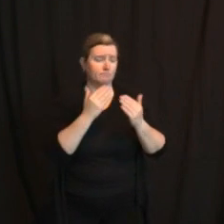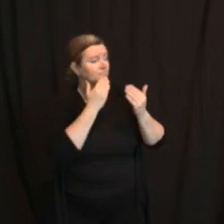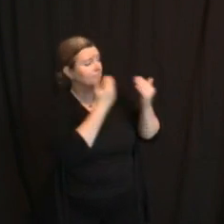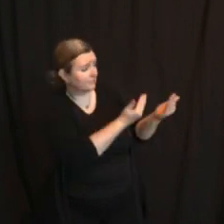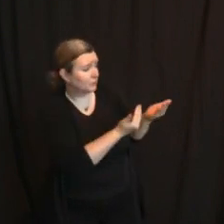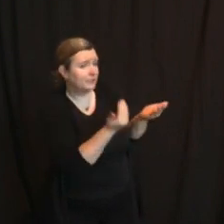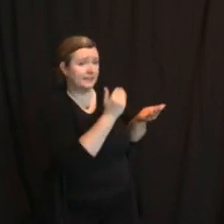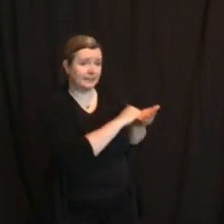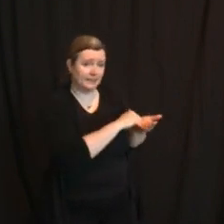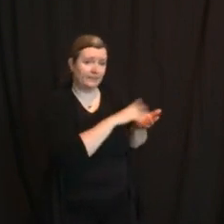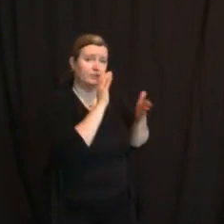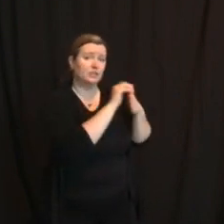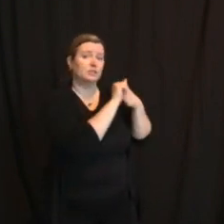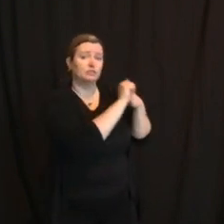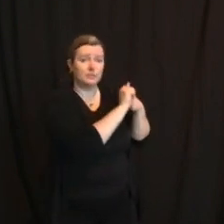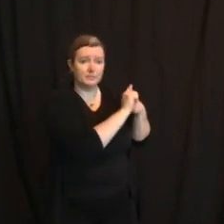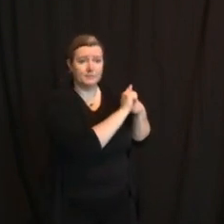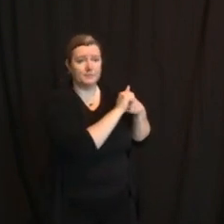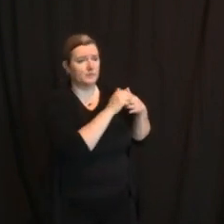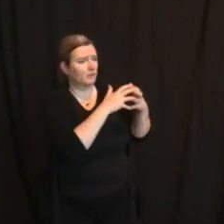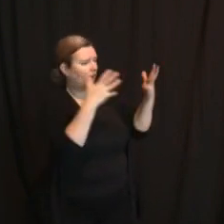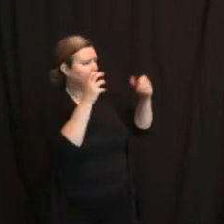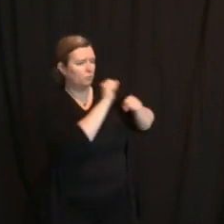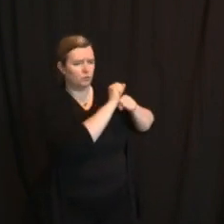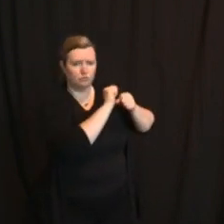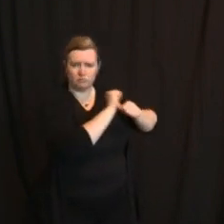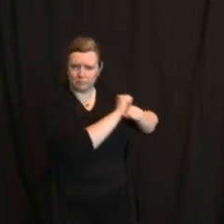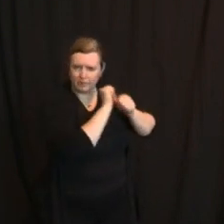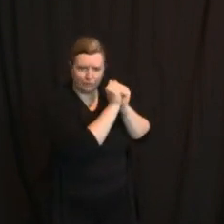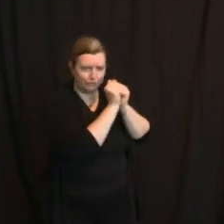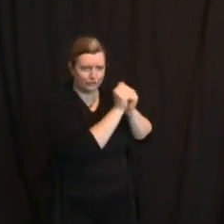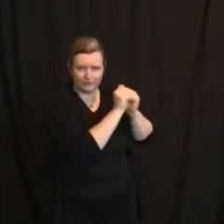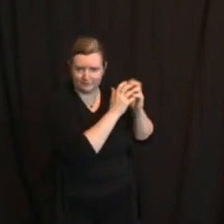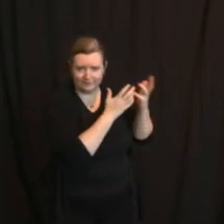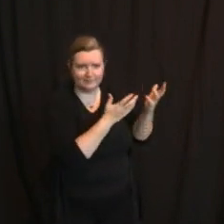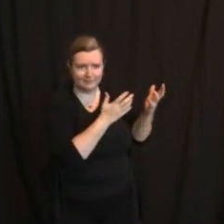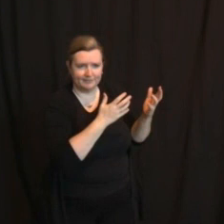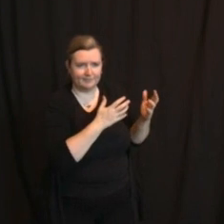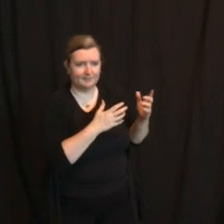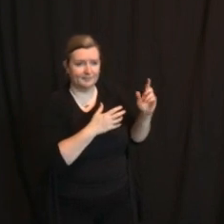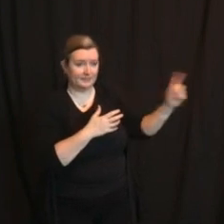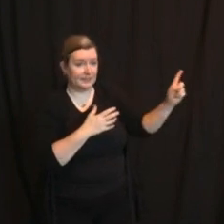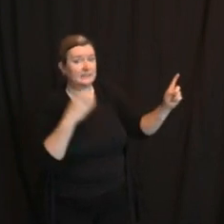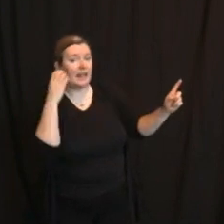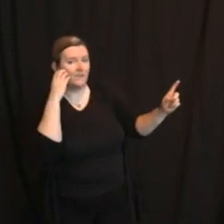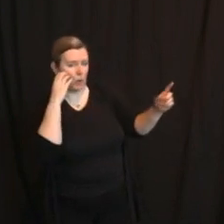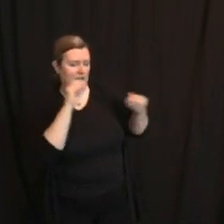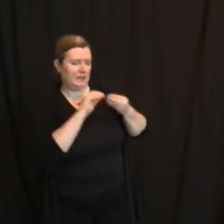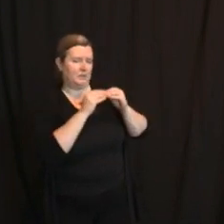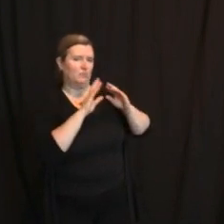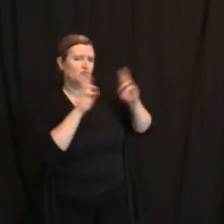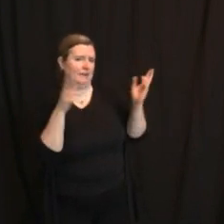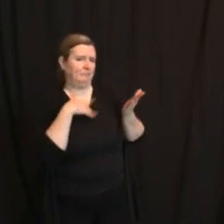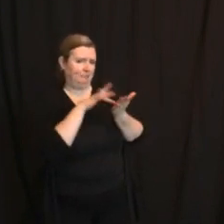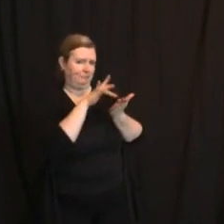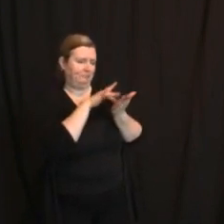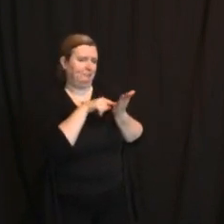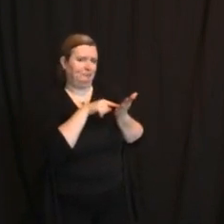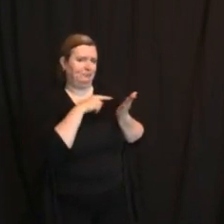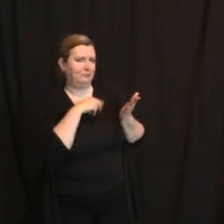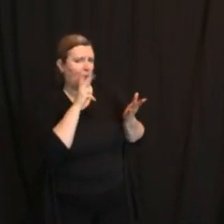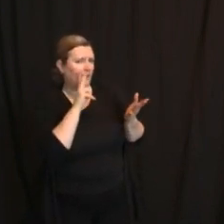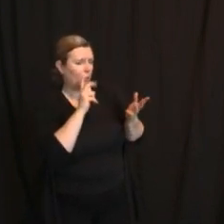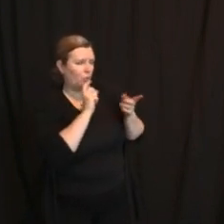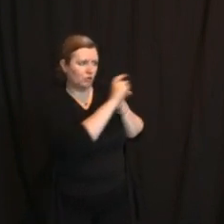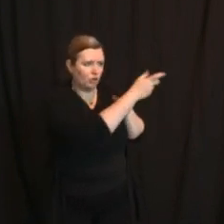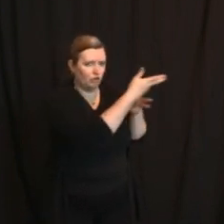your leadership. We will be working together. I have your cell phone number, so watch out. I'll be calling you many, many times. And thank you